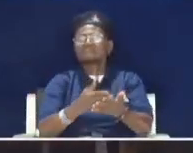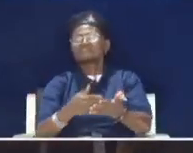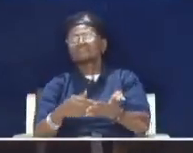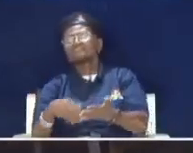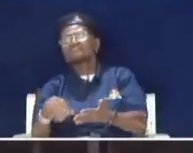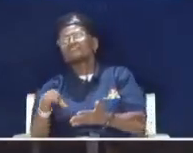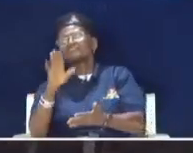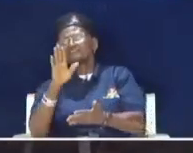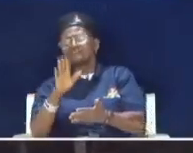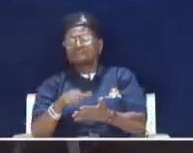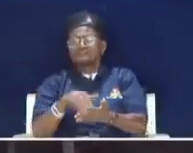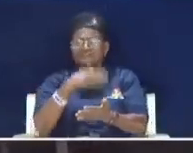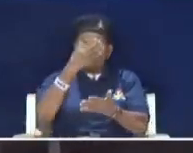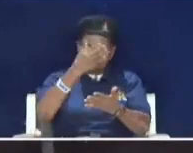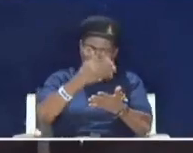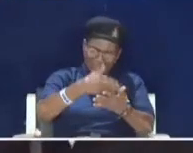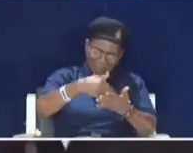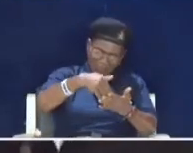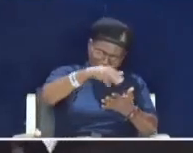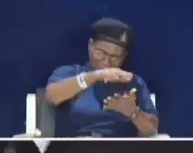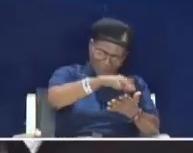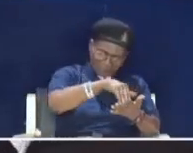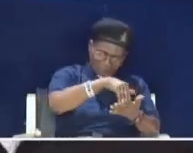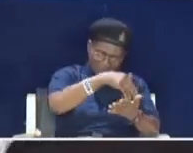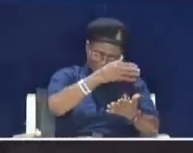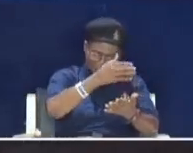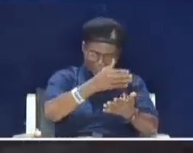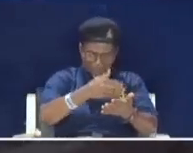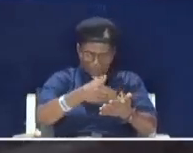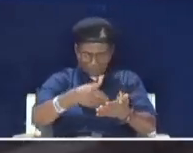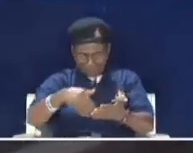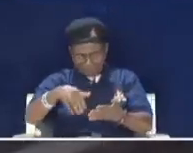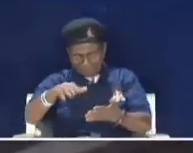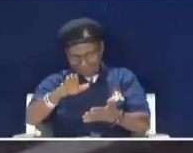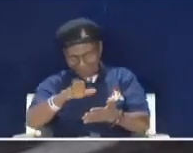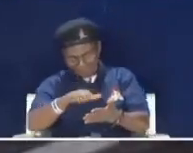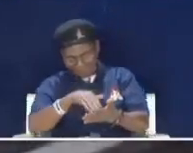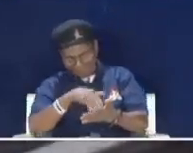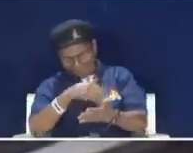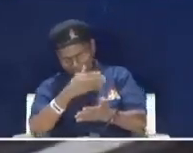In the midst of tribulations, he stands by you.